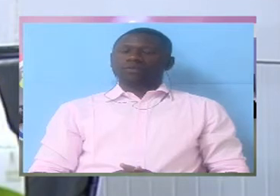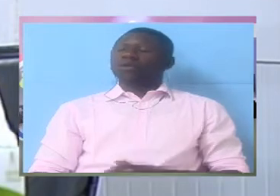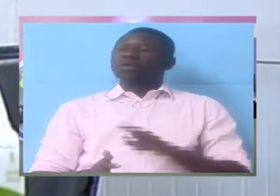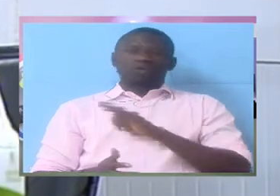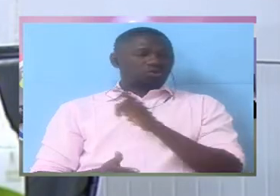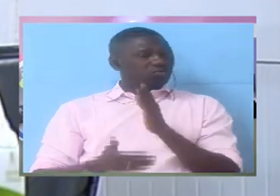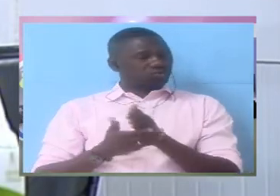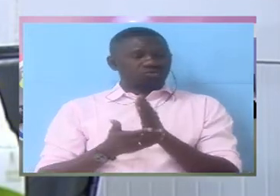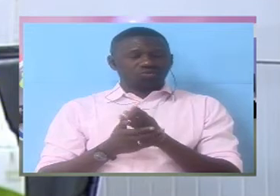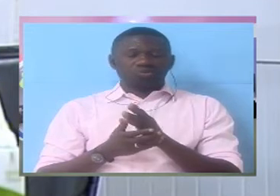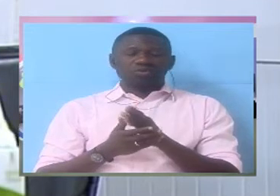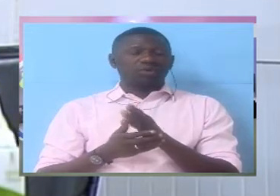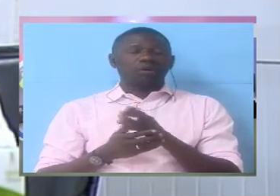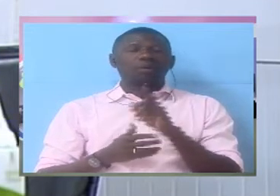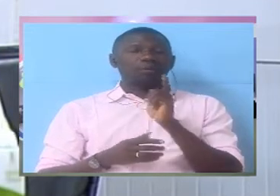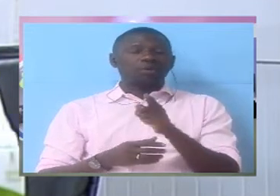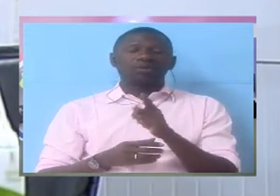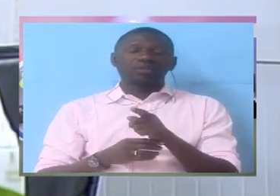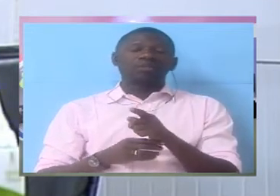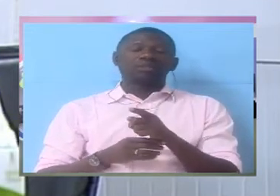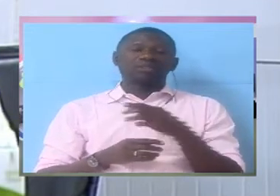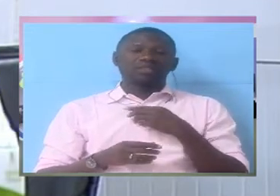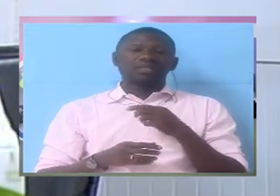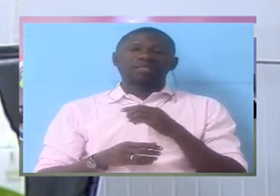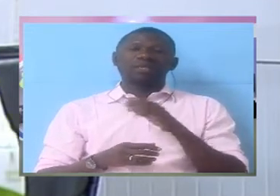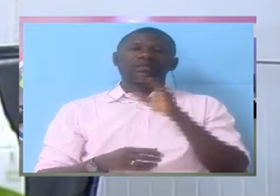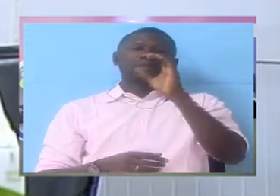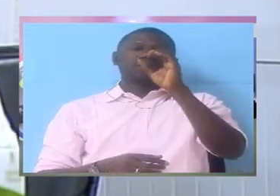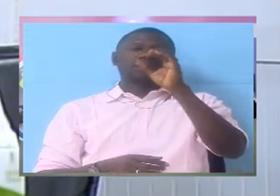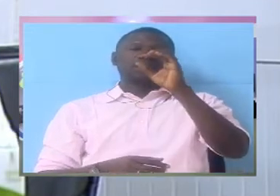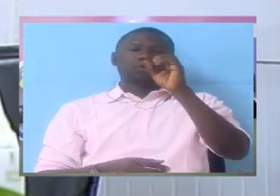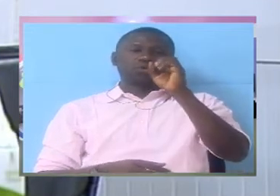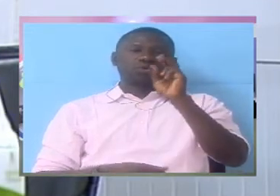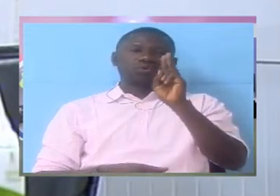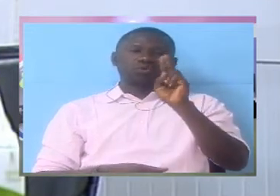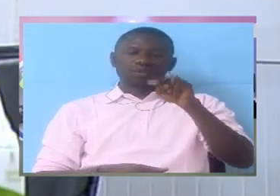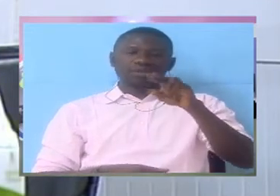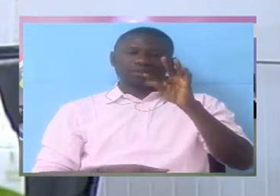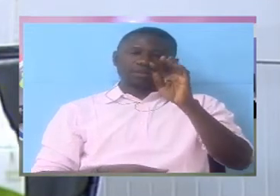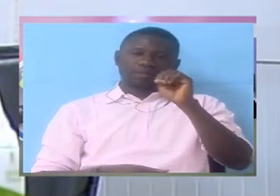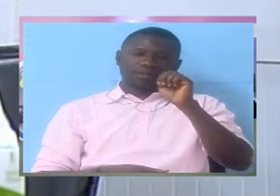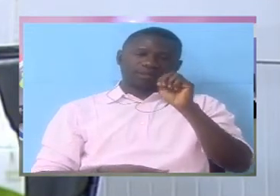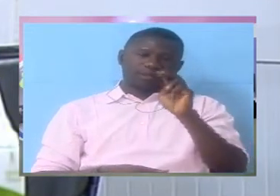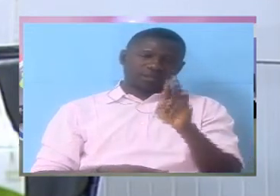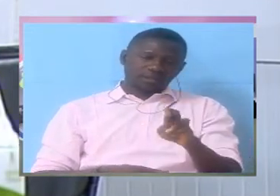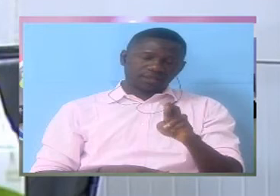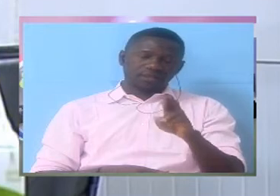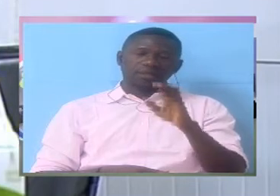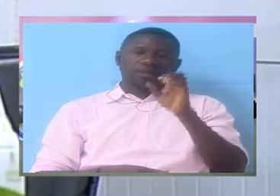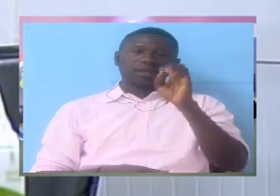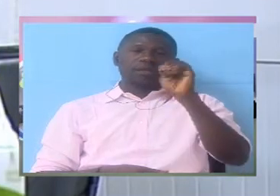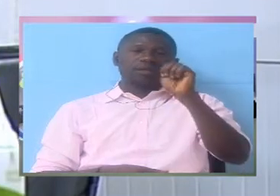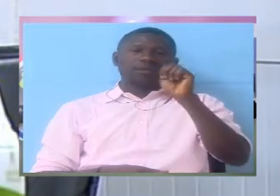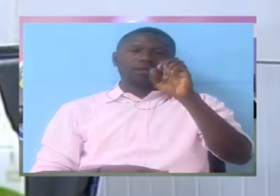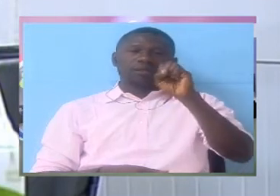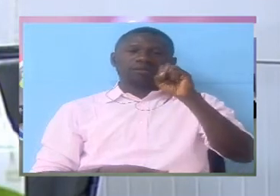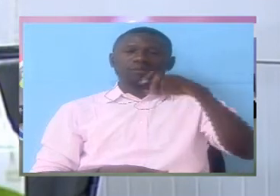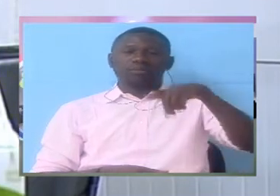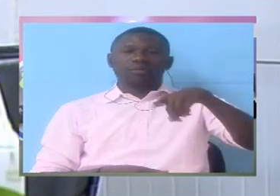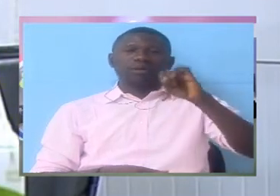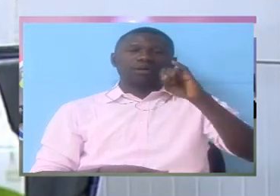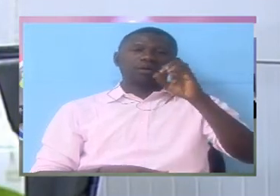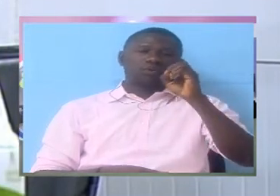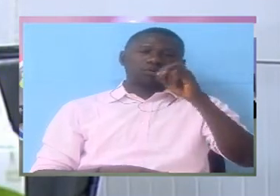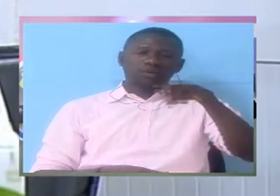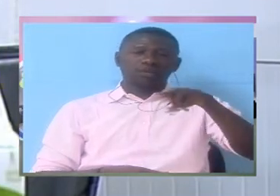espionage unit is a very powerful unit. A seke ama abe mantara laring wonya katu counter espionage unit